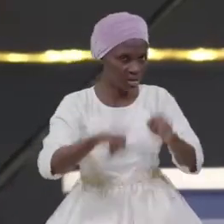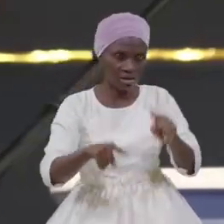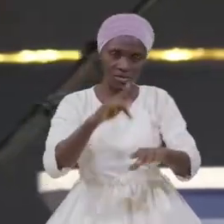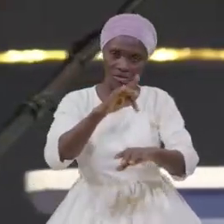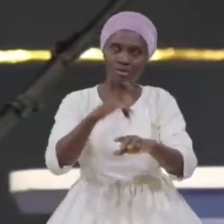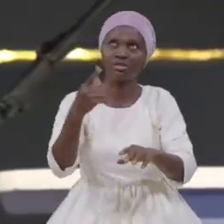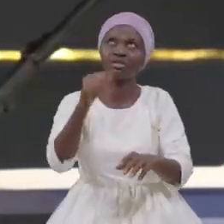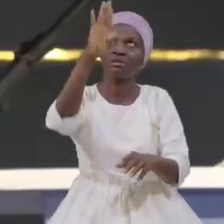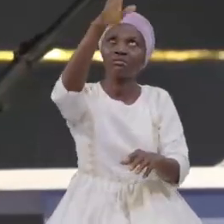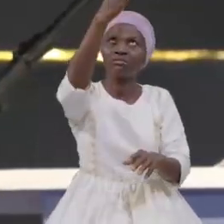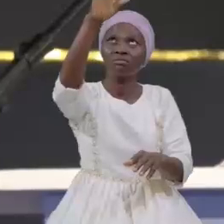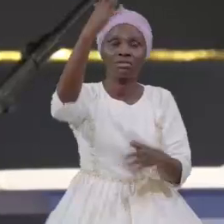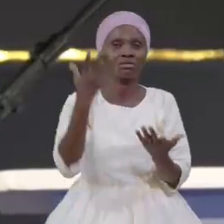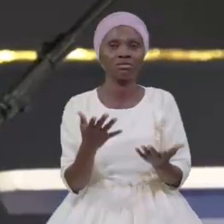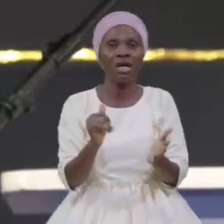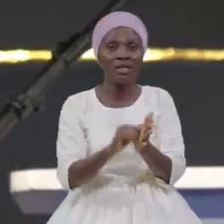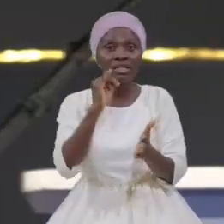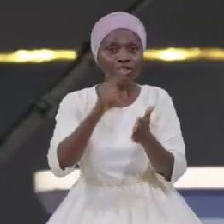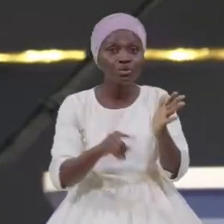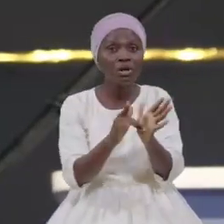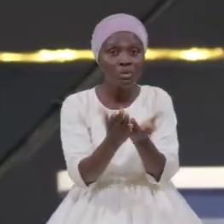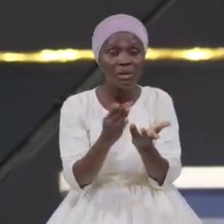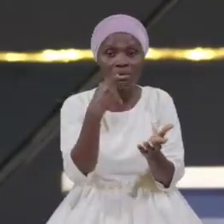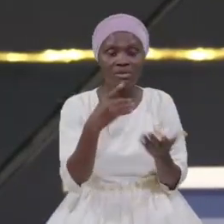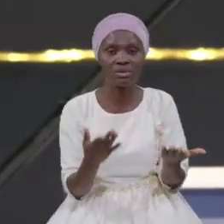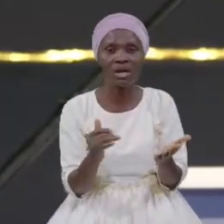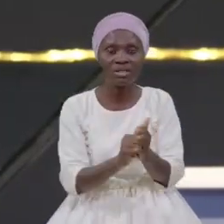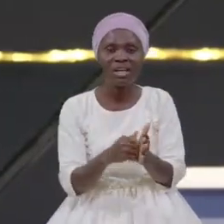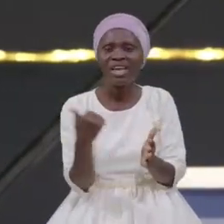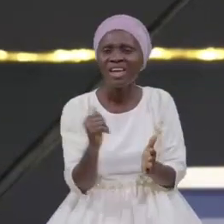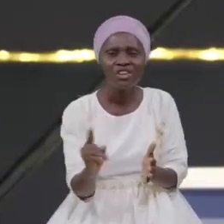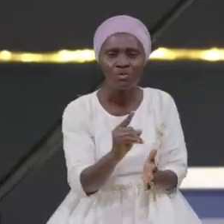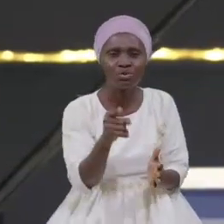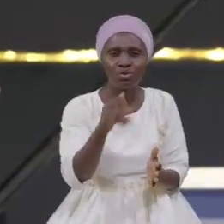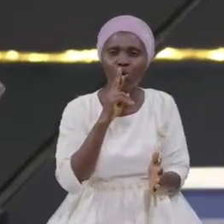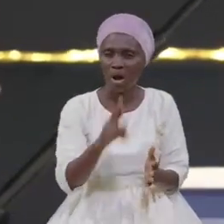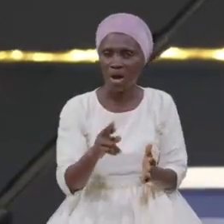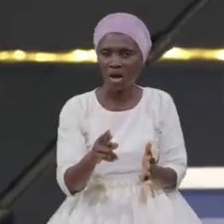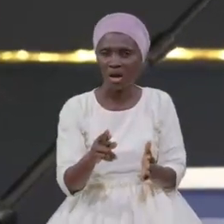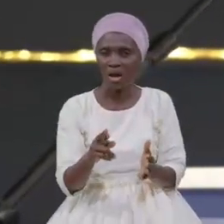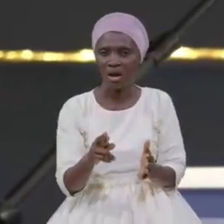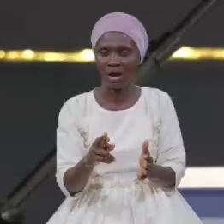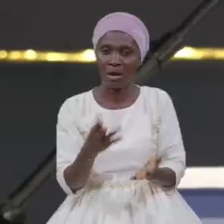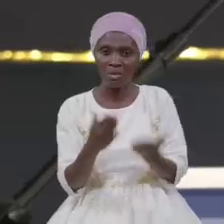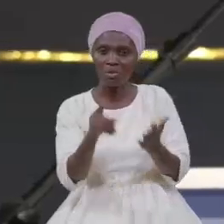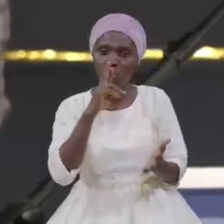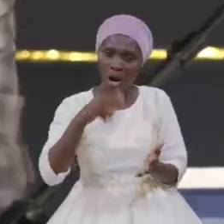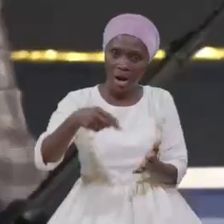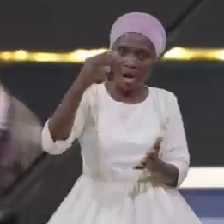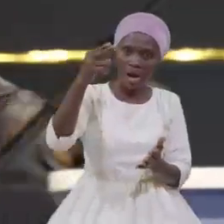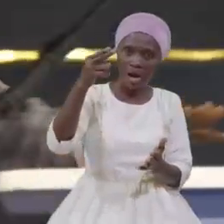what the Bible is saying. Whoever you are, tall, whoever you are, great, whoever you are,